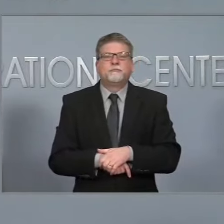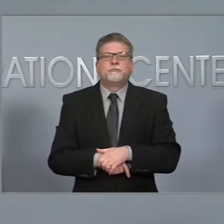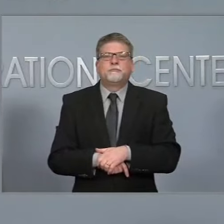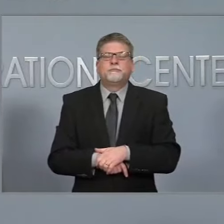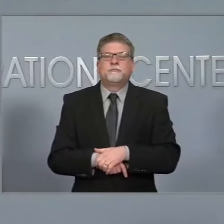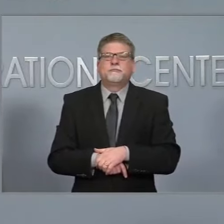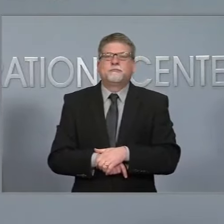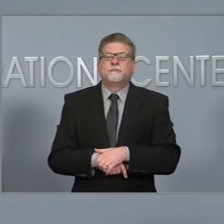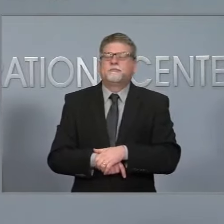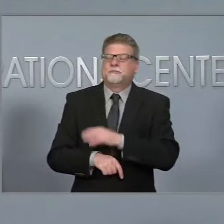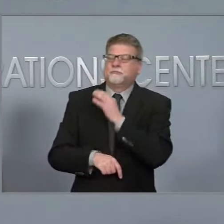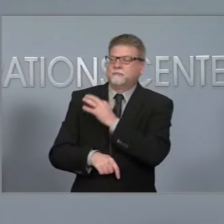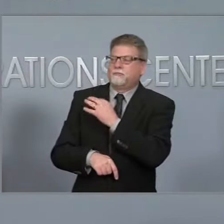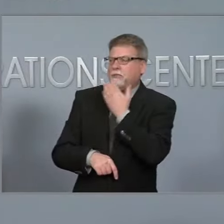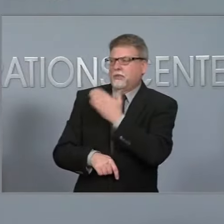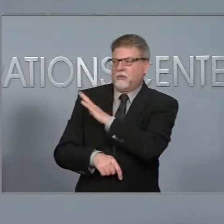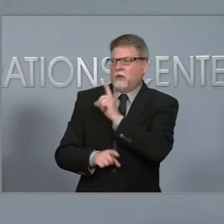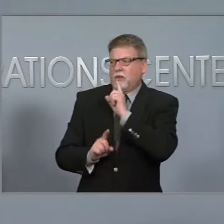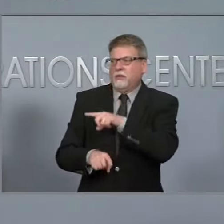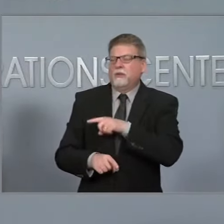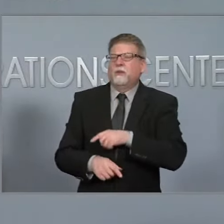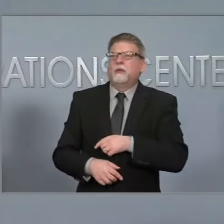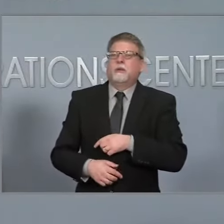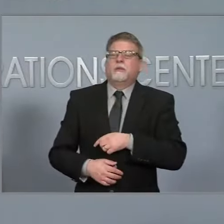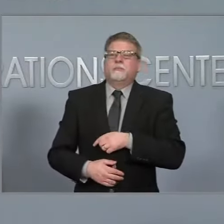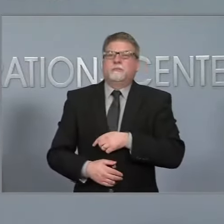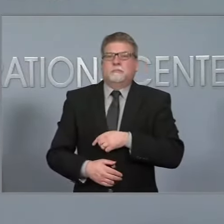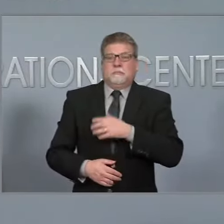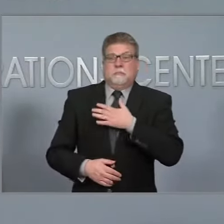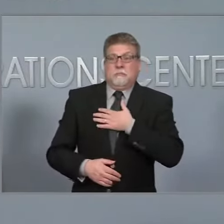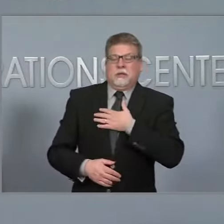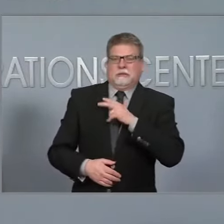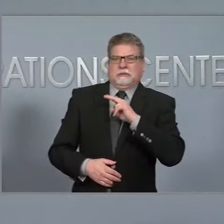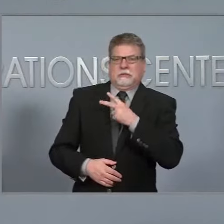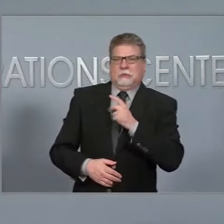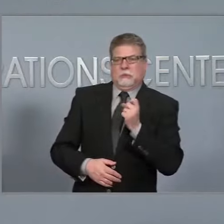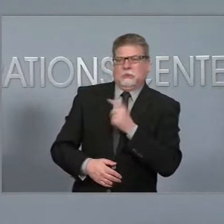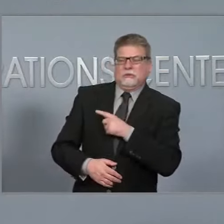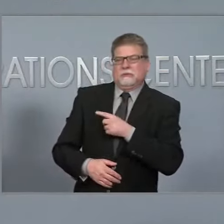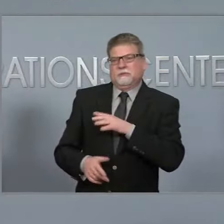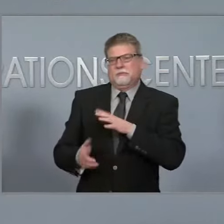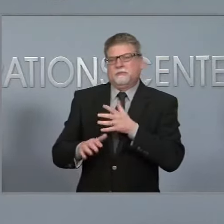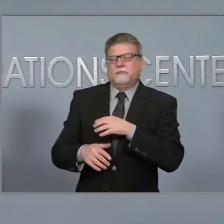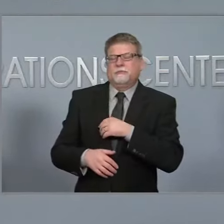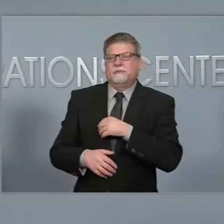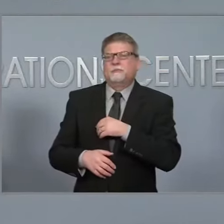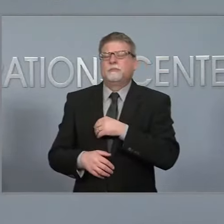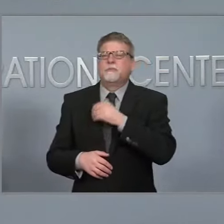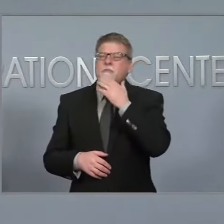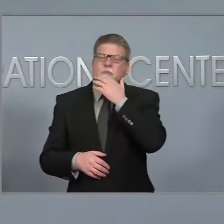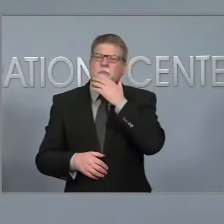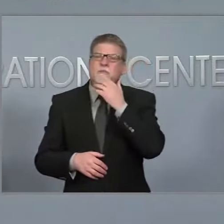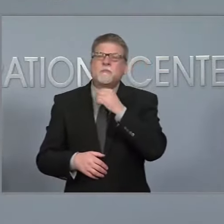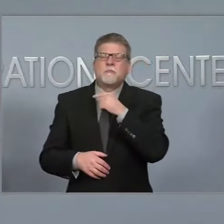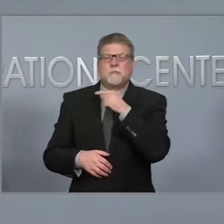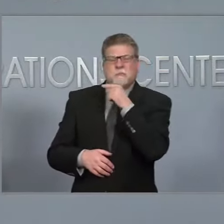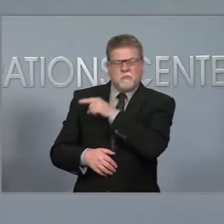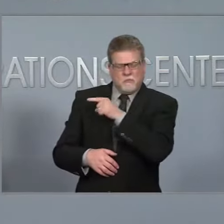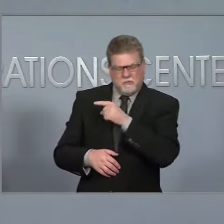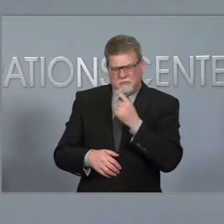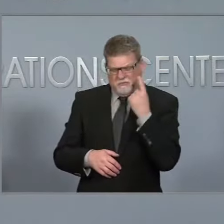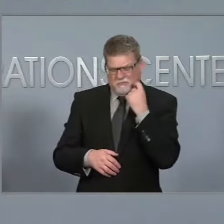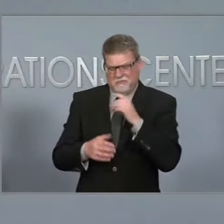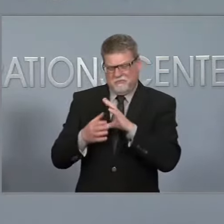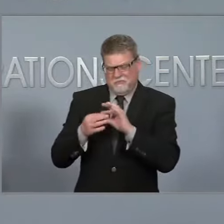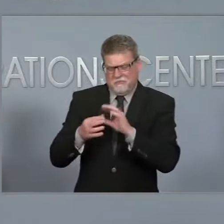Thank you for answering that. And this question might be more for Secretary Kinsley, but you said that you all are